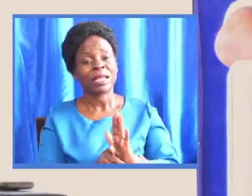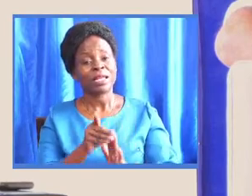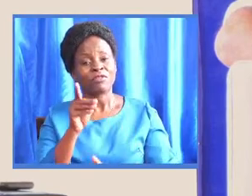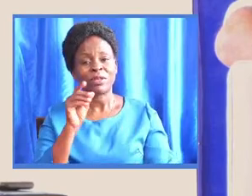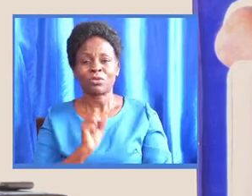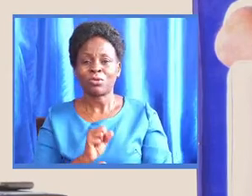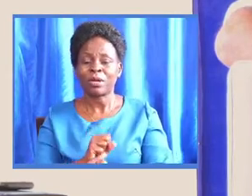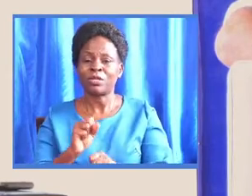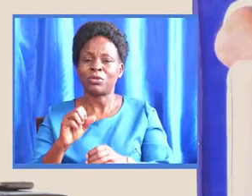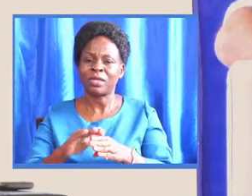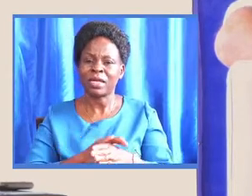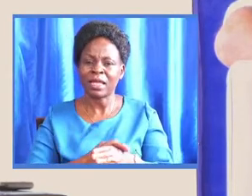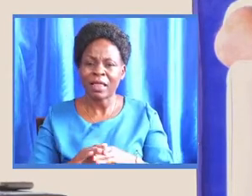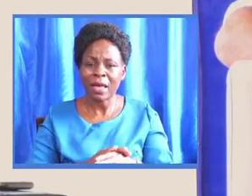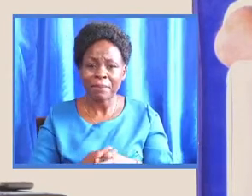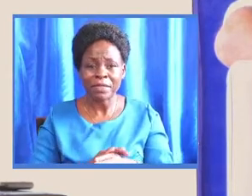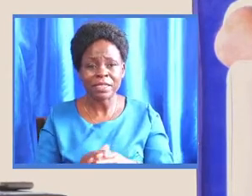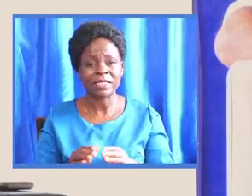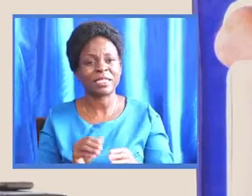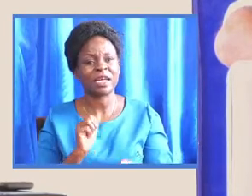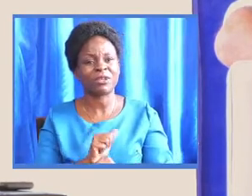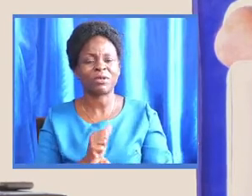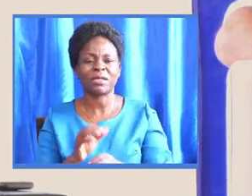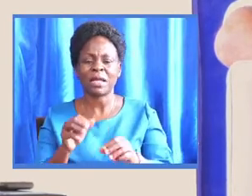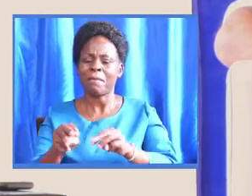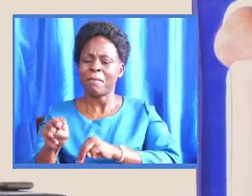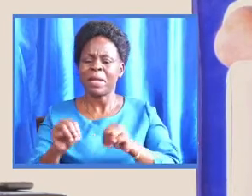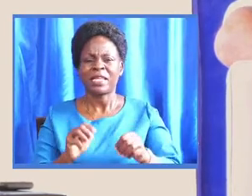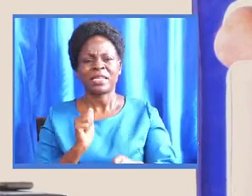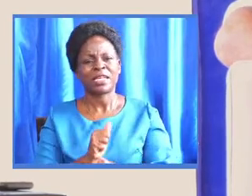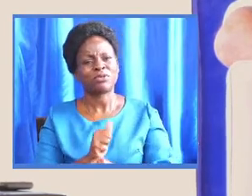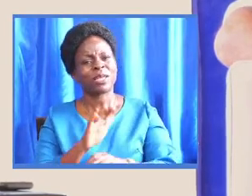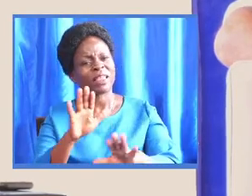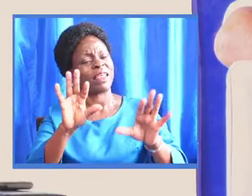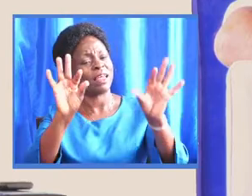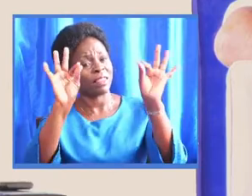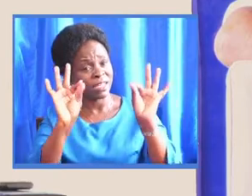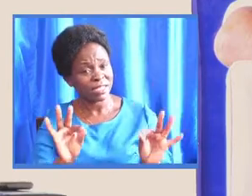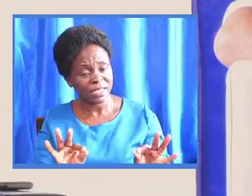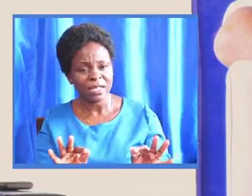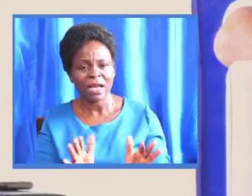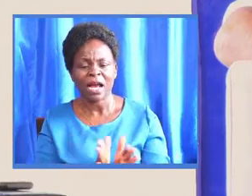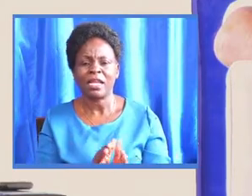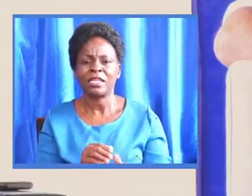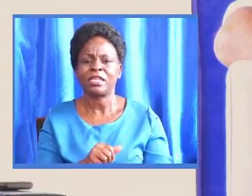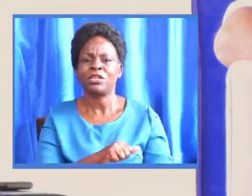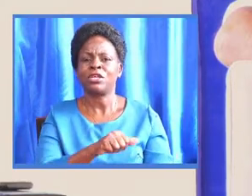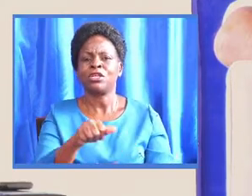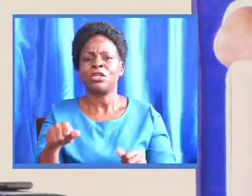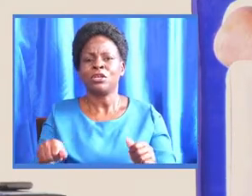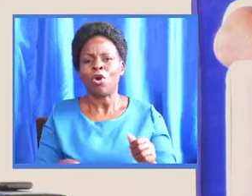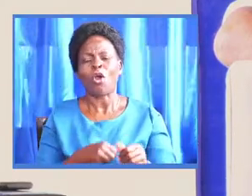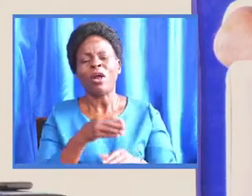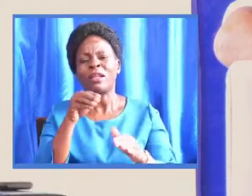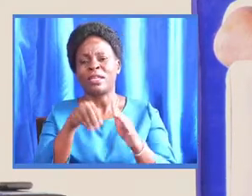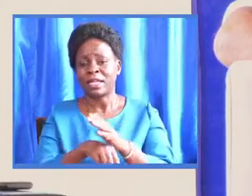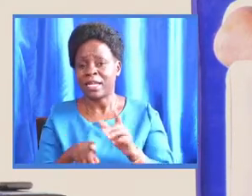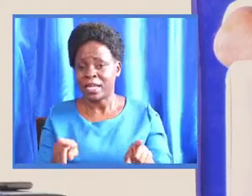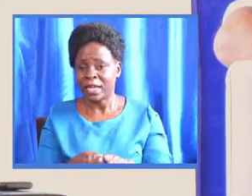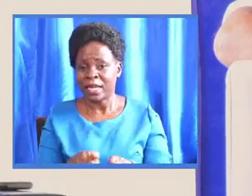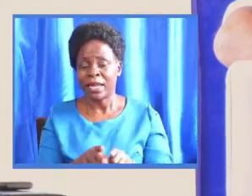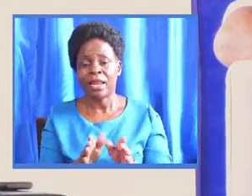their business, the brokers are doing their things, the managers are doing their things. We are unregulated, basically,